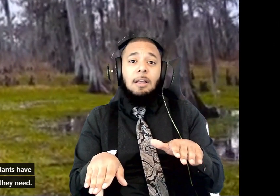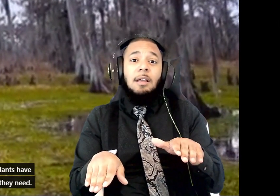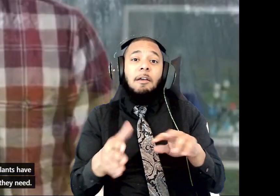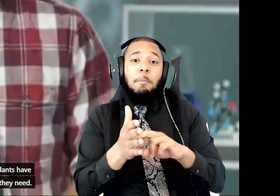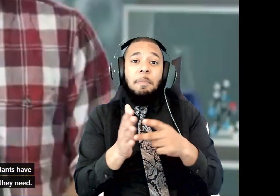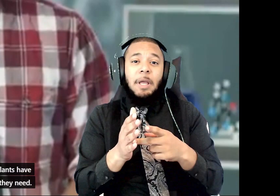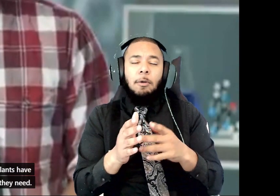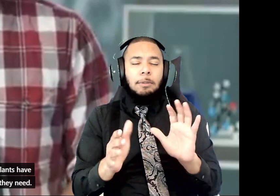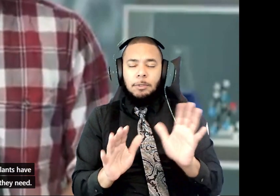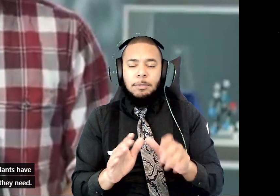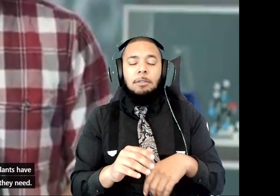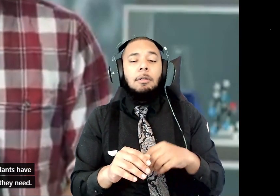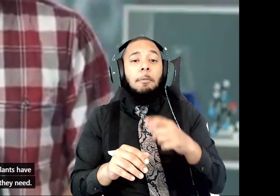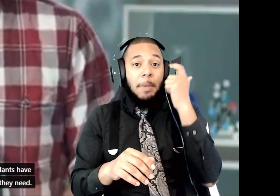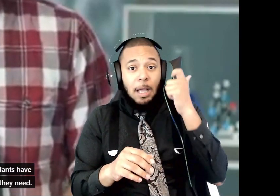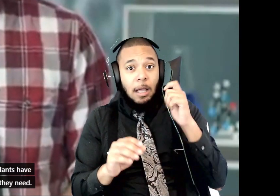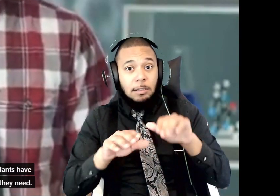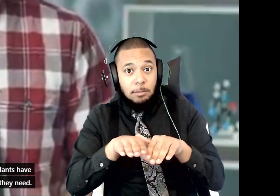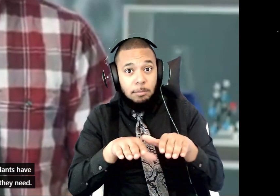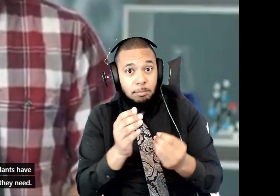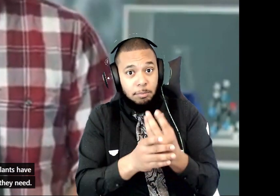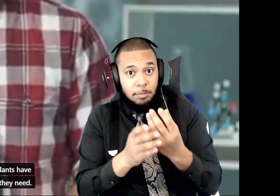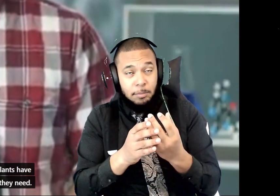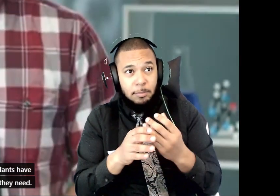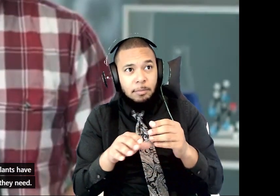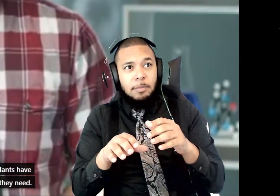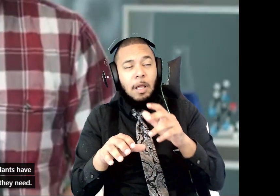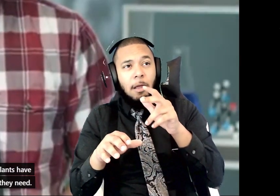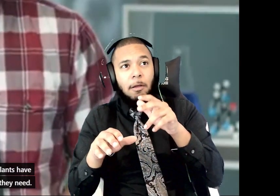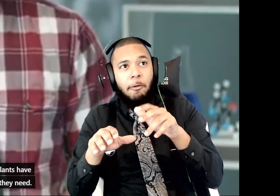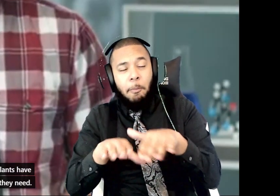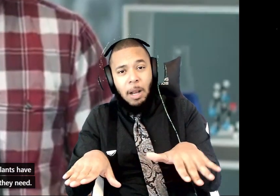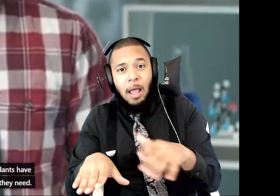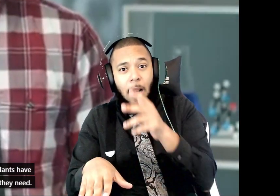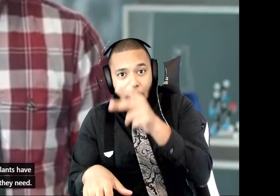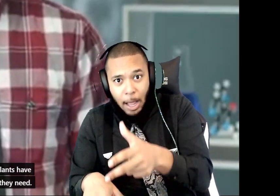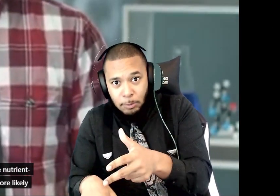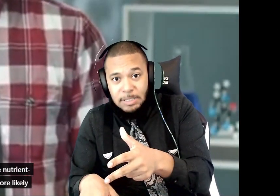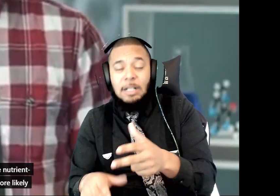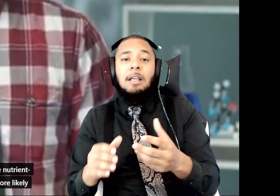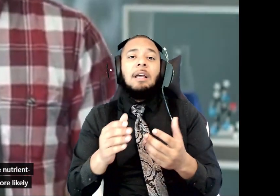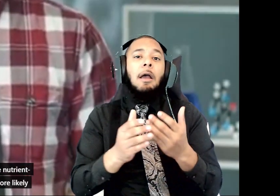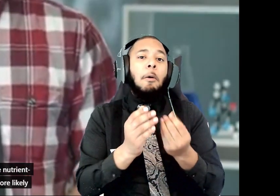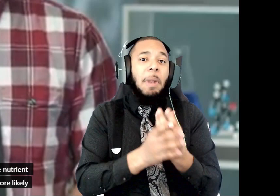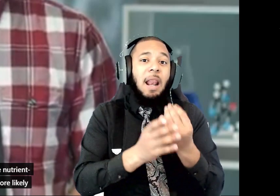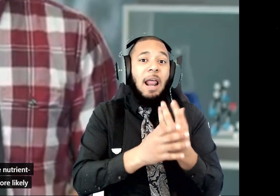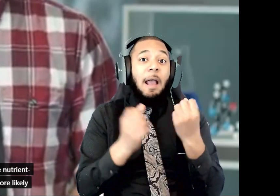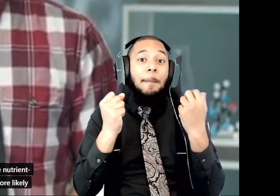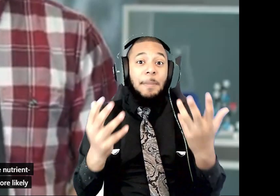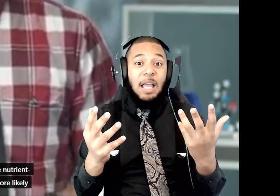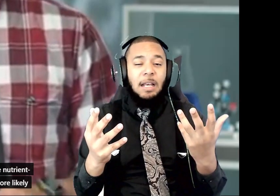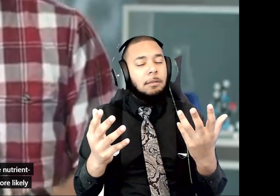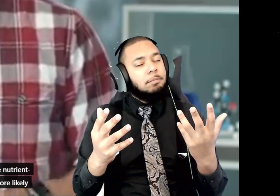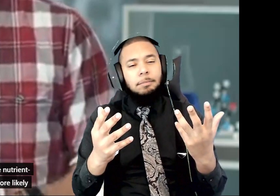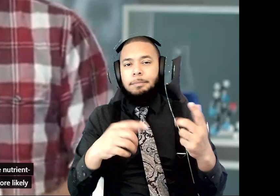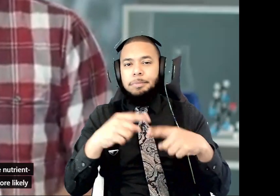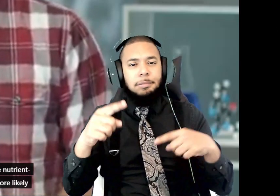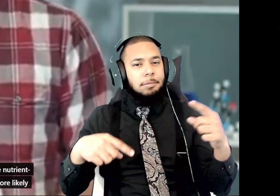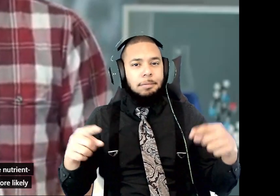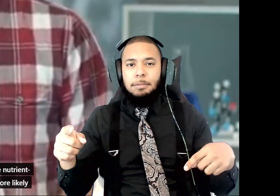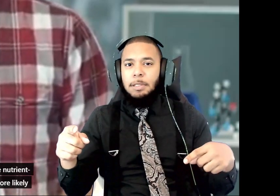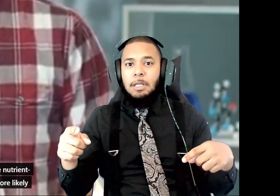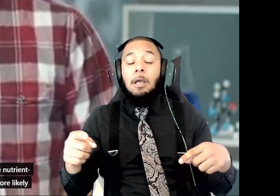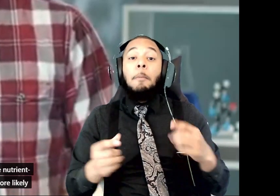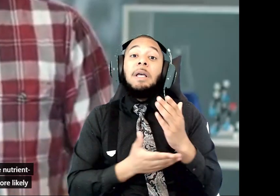plants there. But some plants have found that that's just what they need. So in areas where you have nutrient